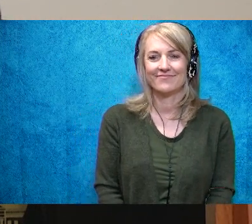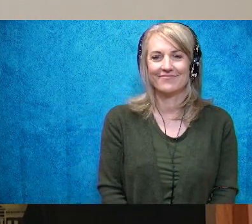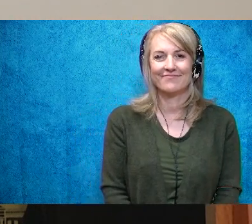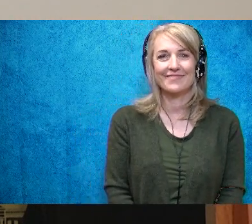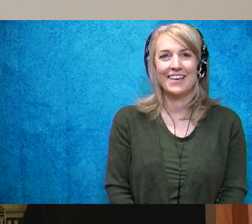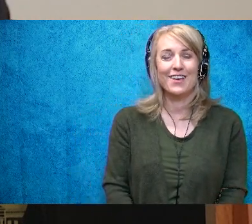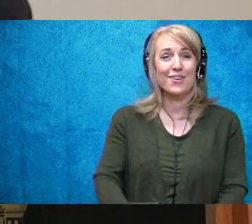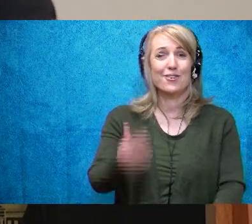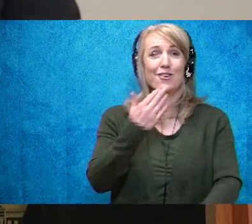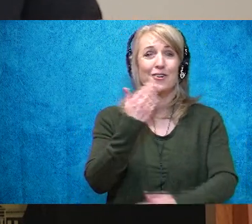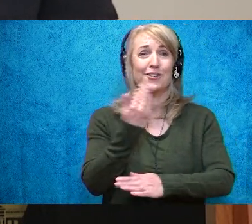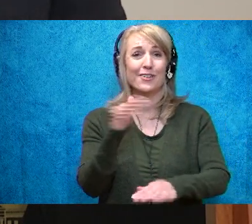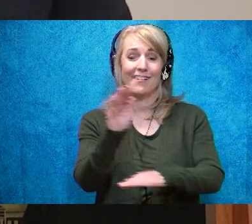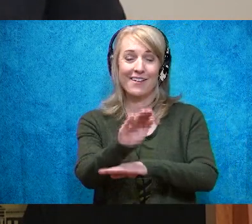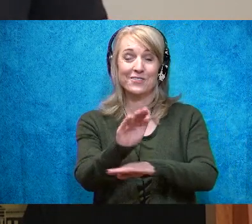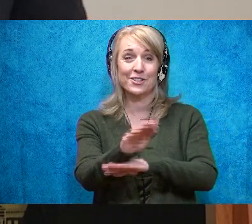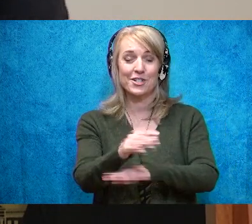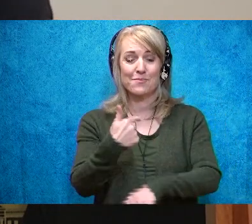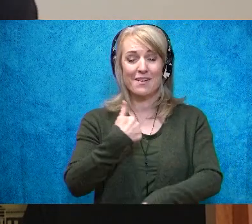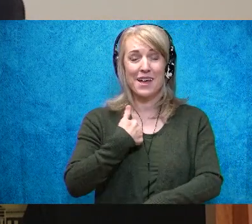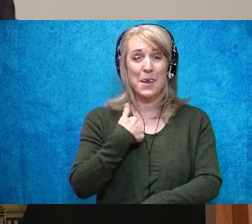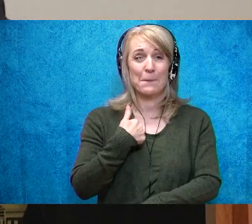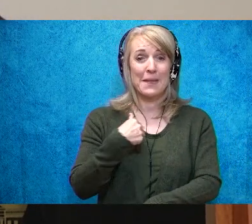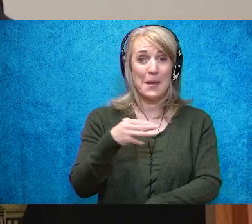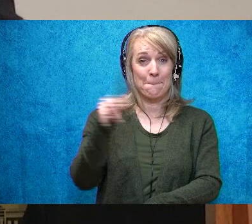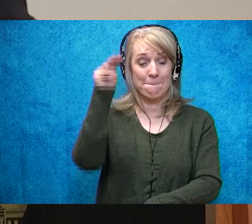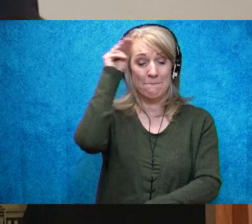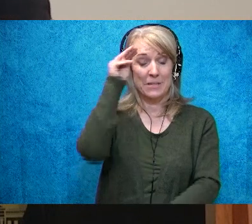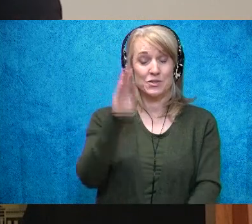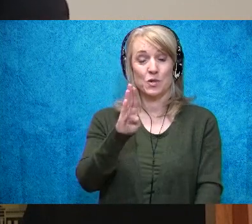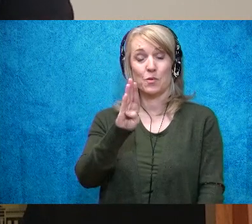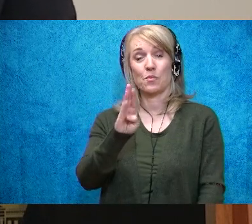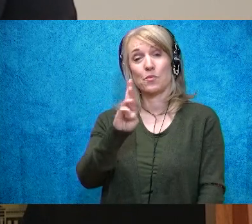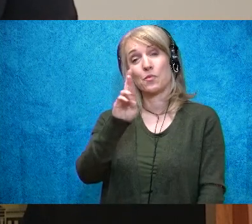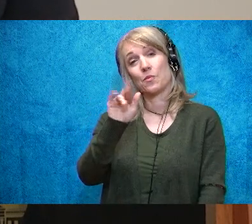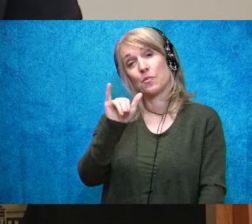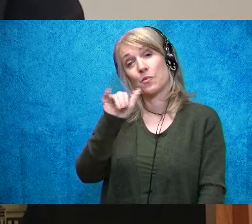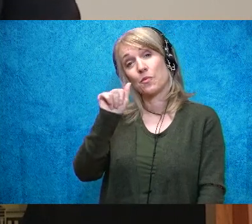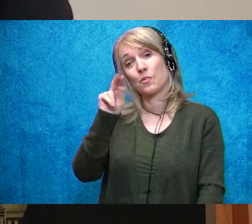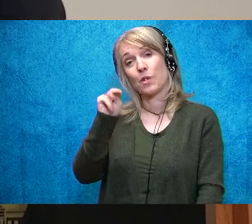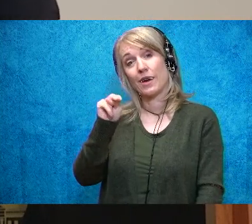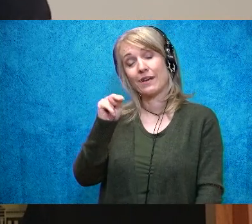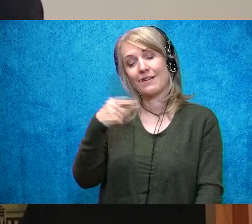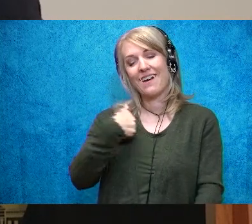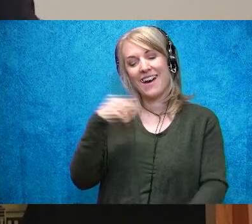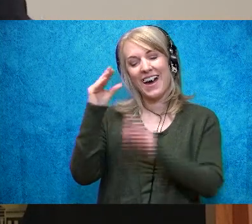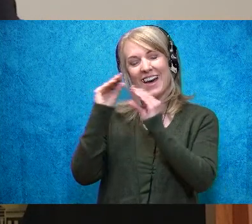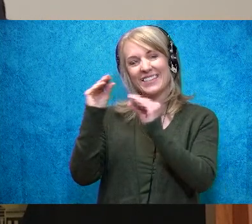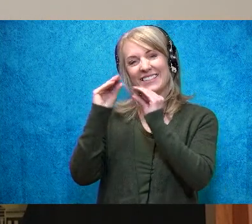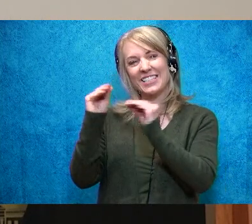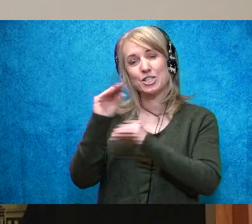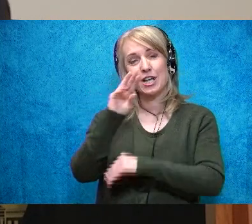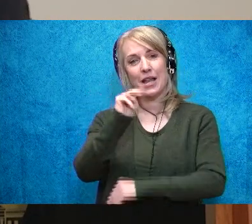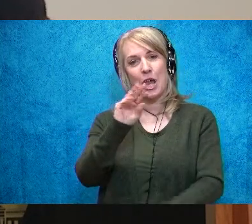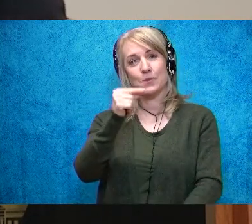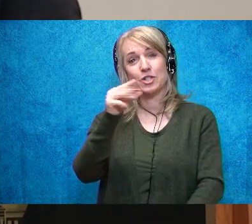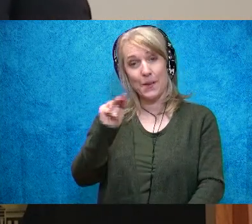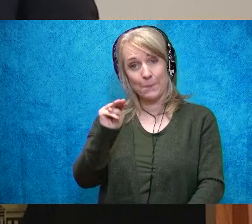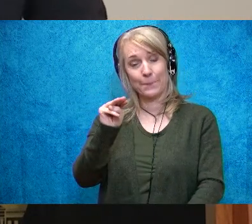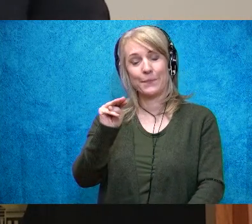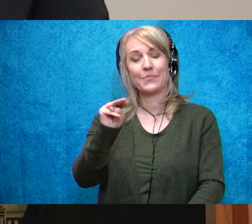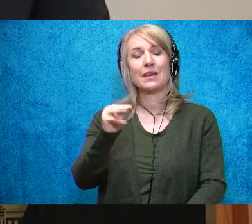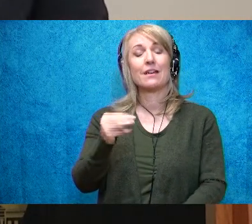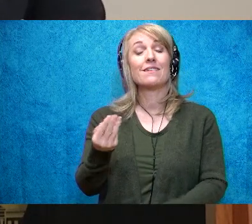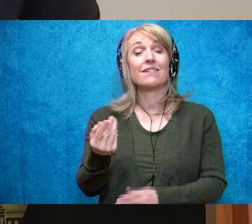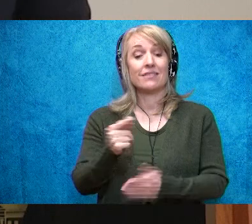Good afternoon. I'm Mr. Bryan. I'm an 11th grade U.S. history teacher at Mary G. Montgomery High School. This week, we're going to be looking at World